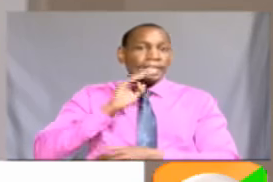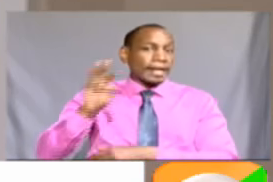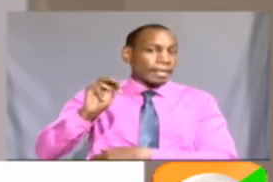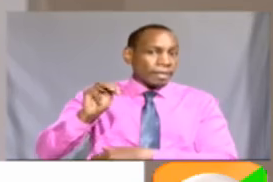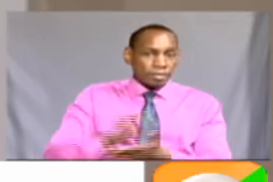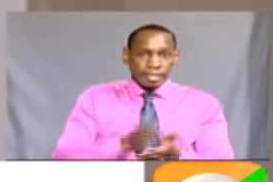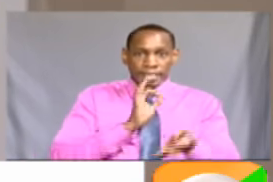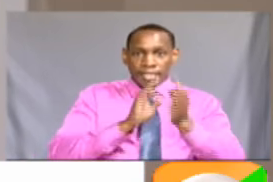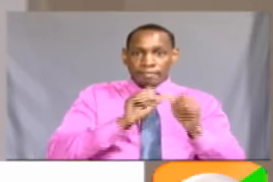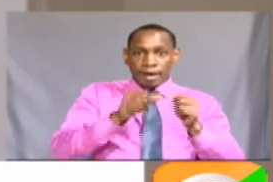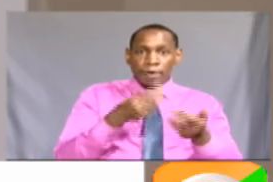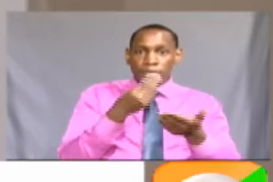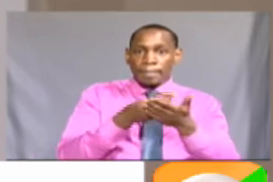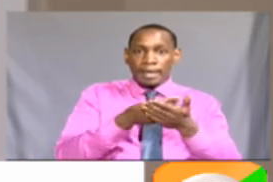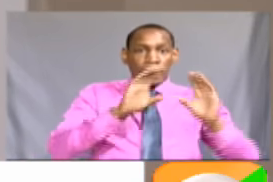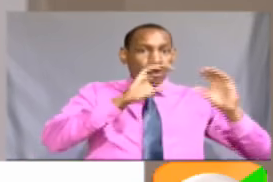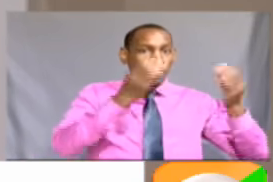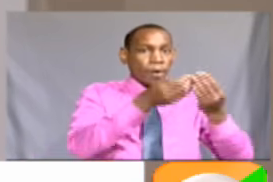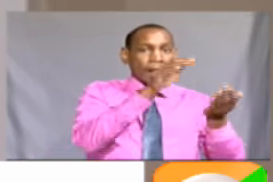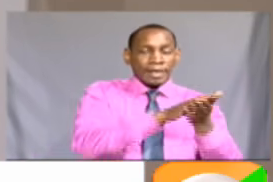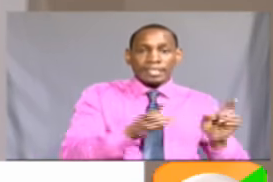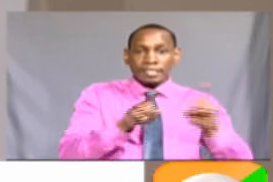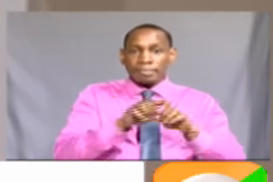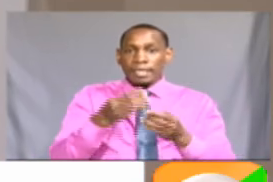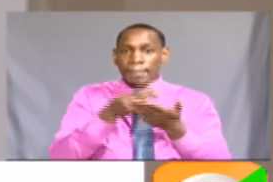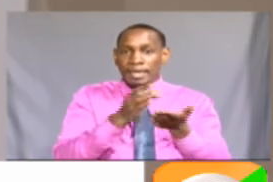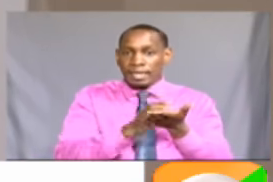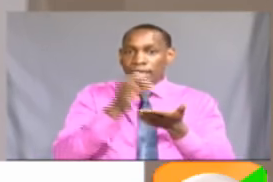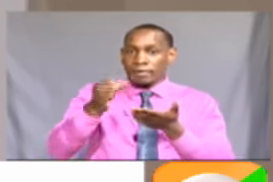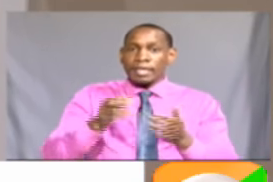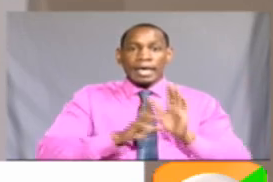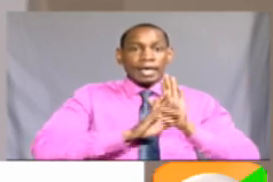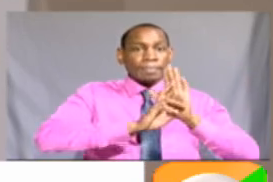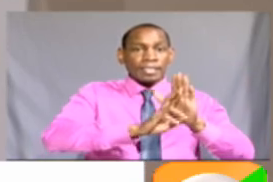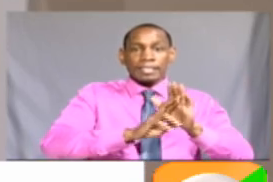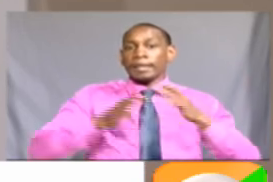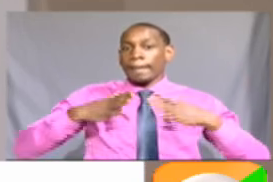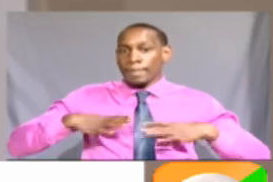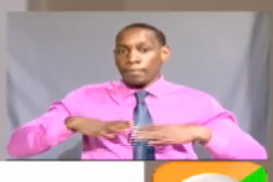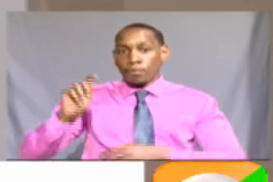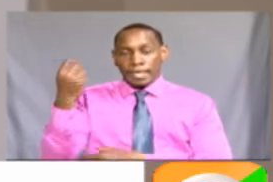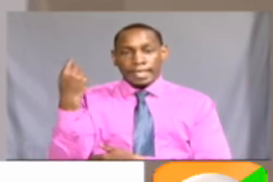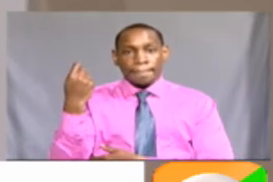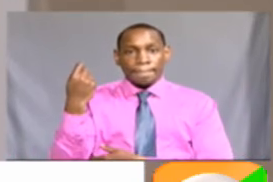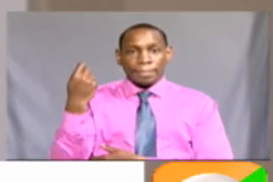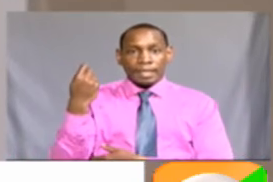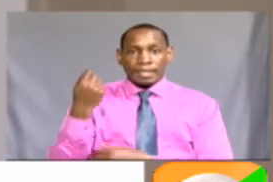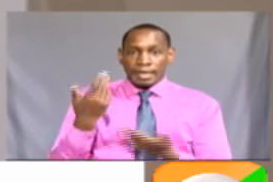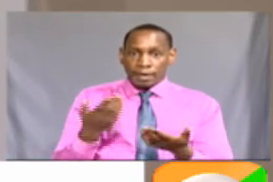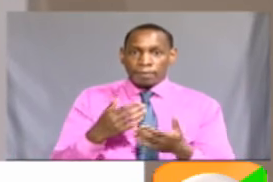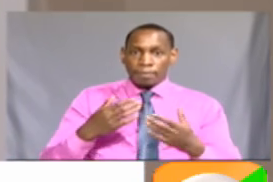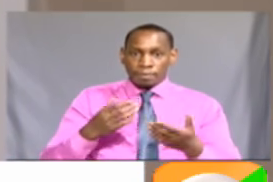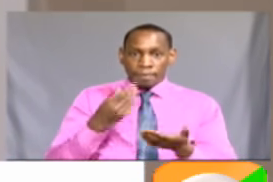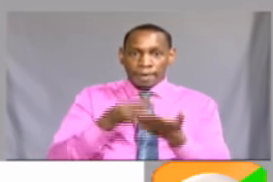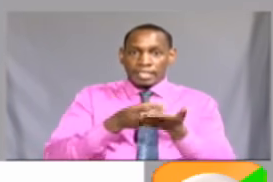shillings. If it is about the money that came from the World Bank, that money was given on behalf of the people of Kenya. So whoever is given